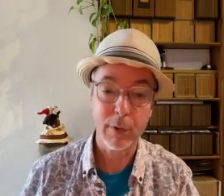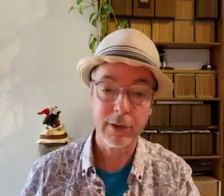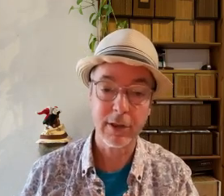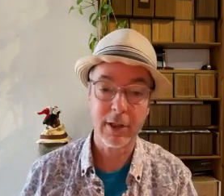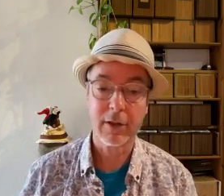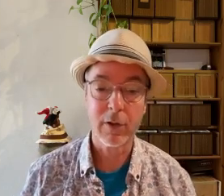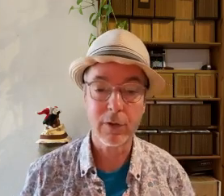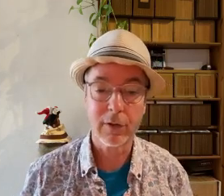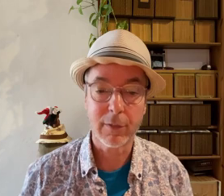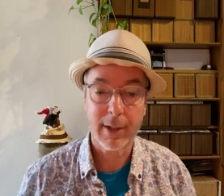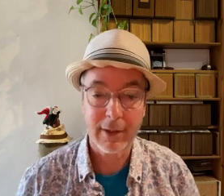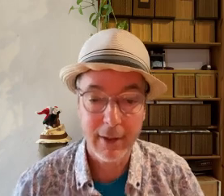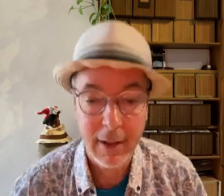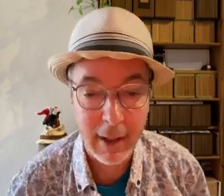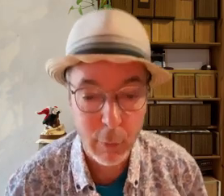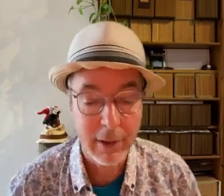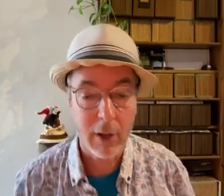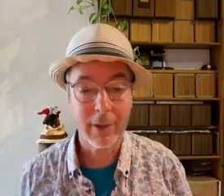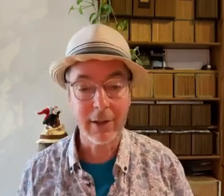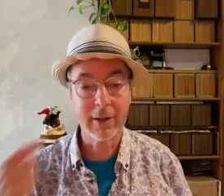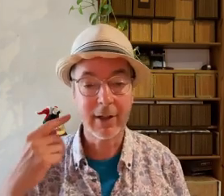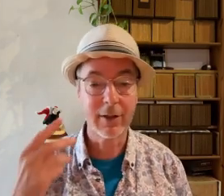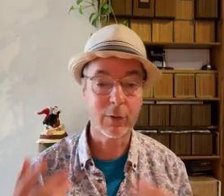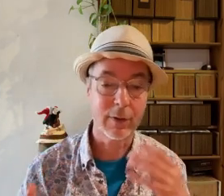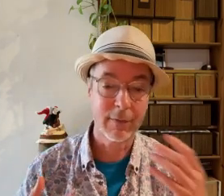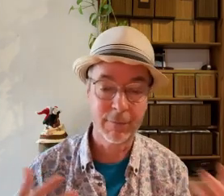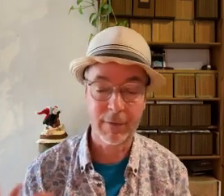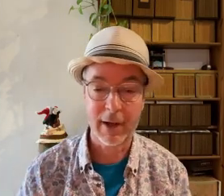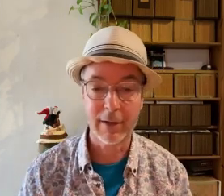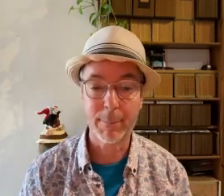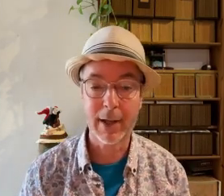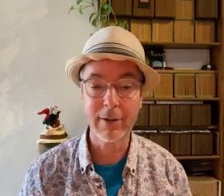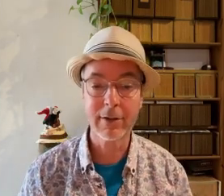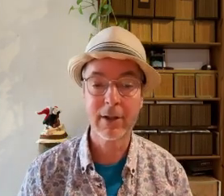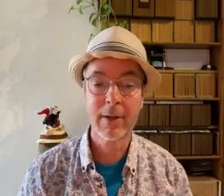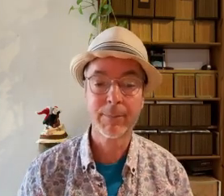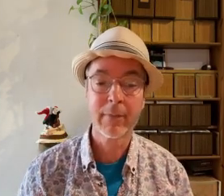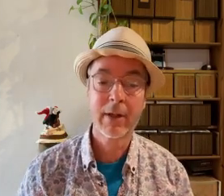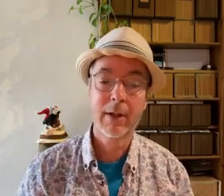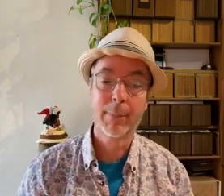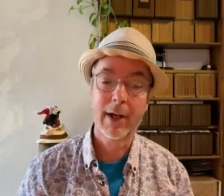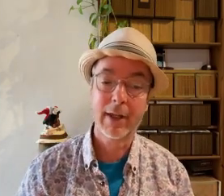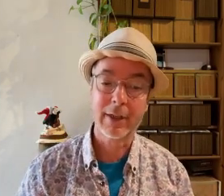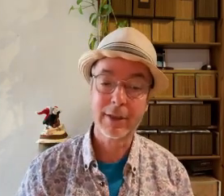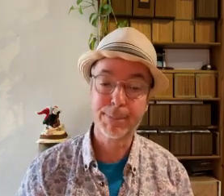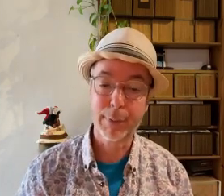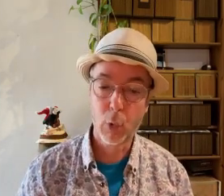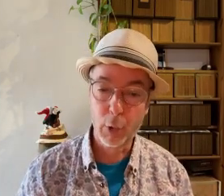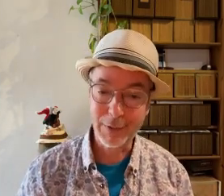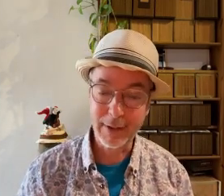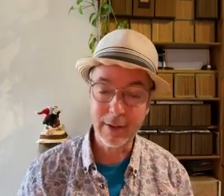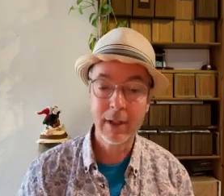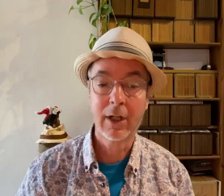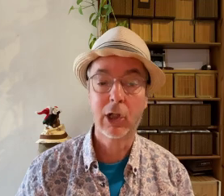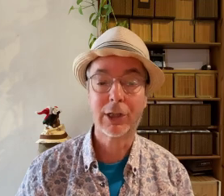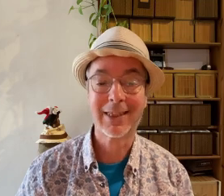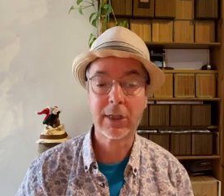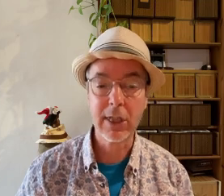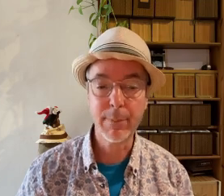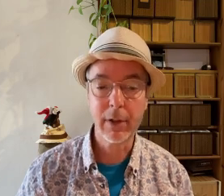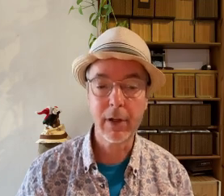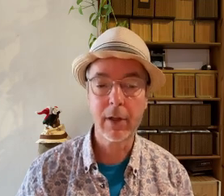this process that goes automatically, like with our inner ear, to find a balance by exploiting